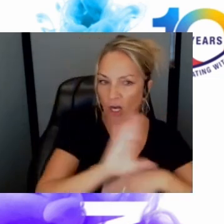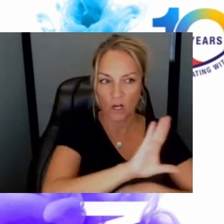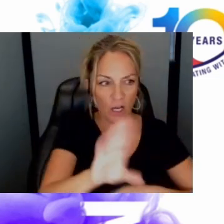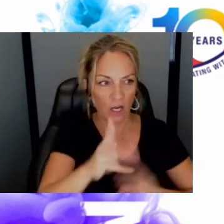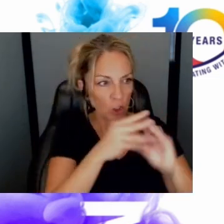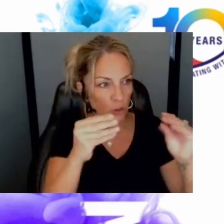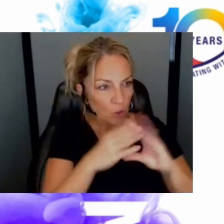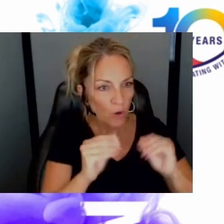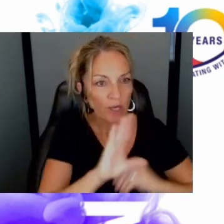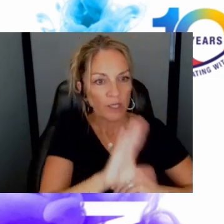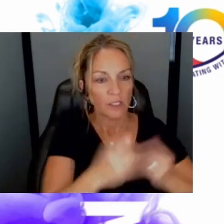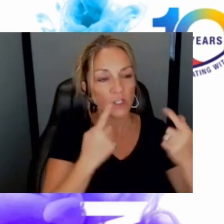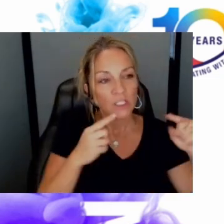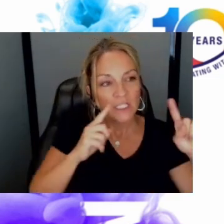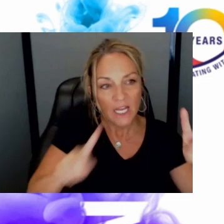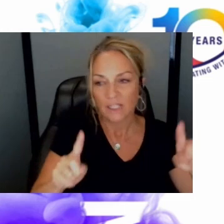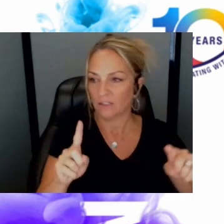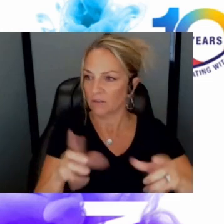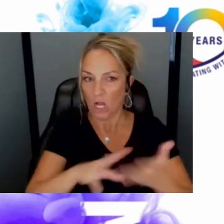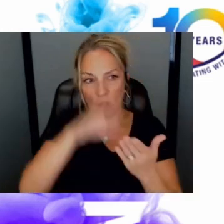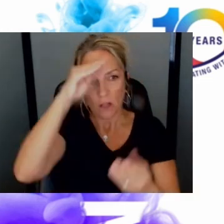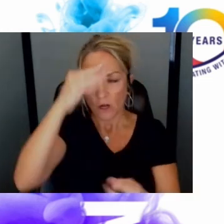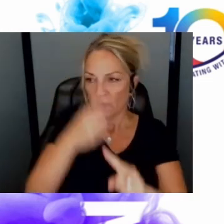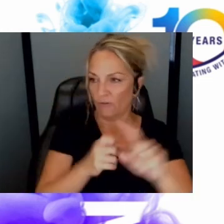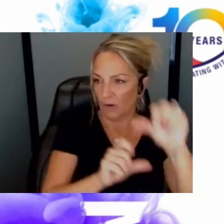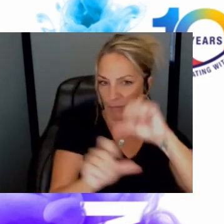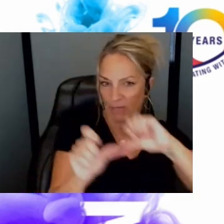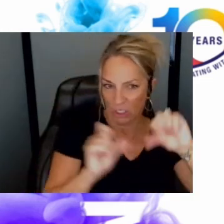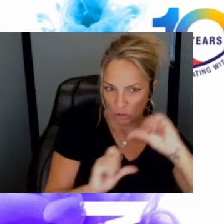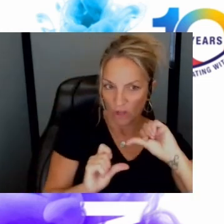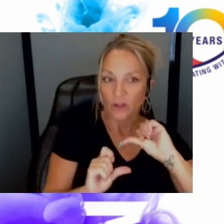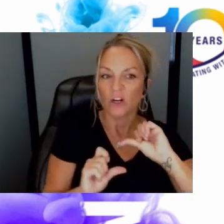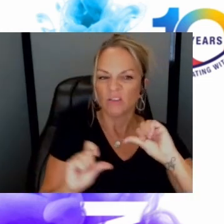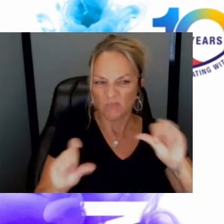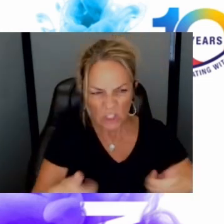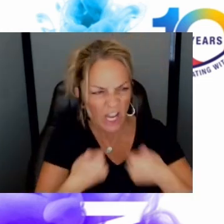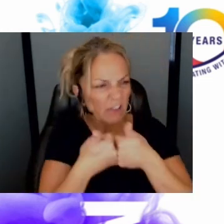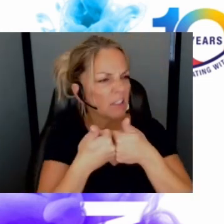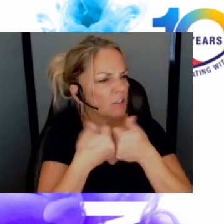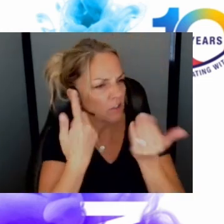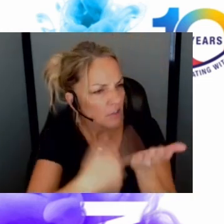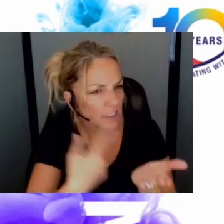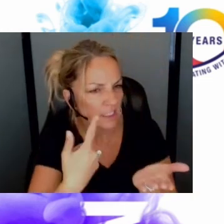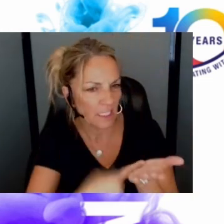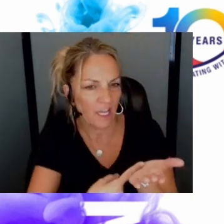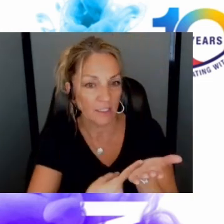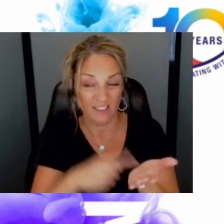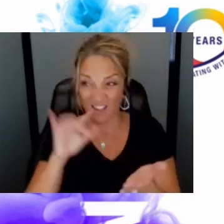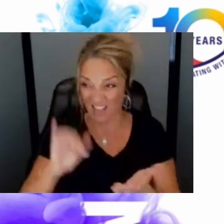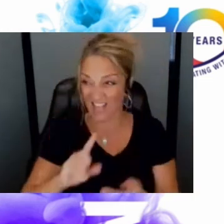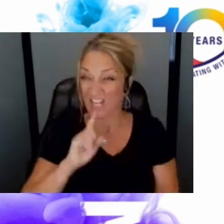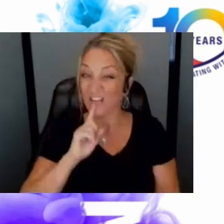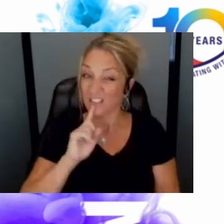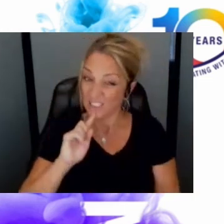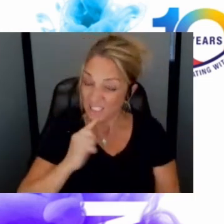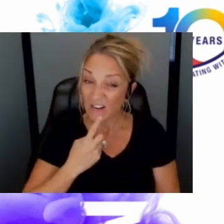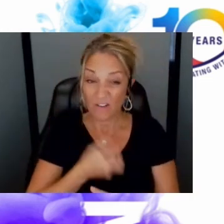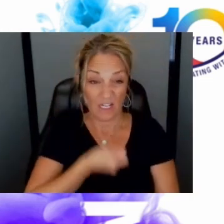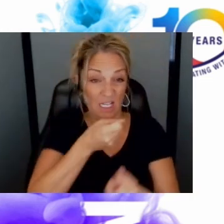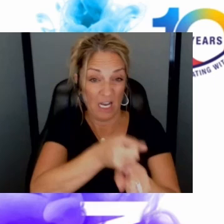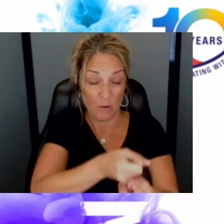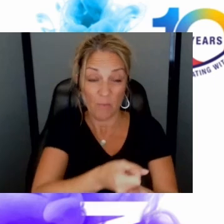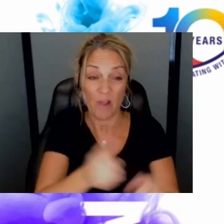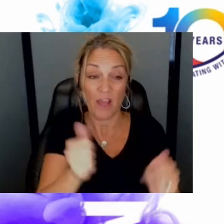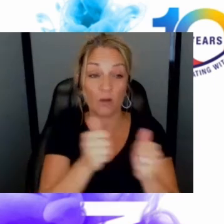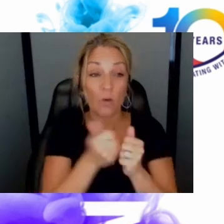work through challenges together. And this one specifically has had quite an impact on many people around Chubb who are